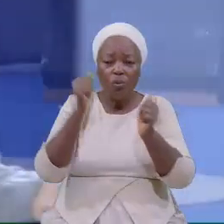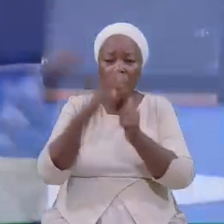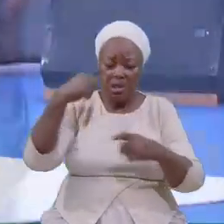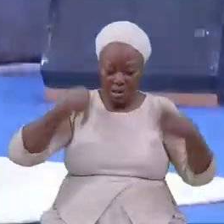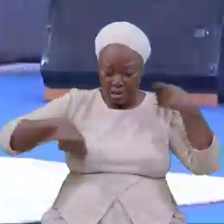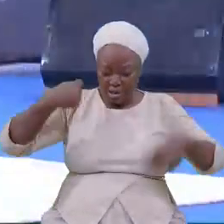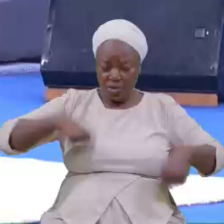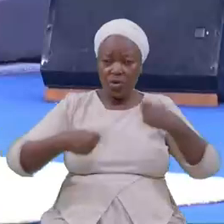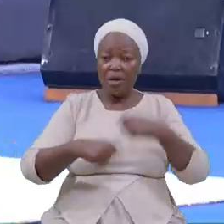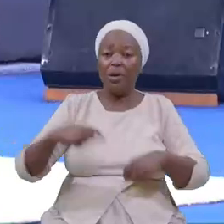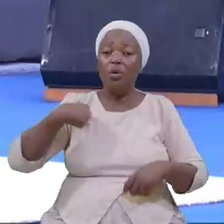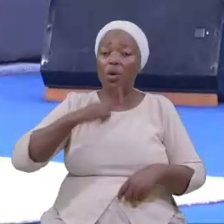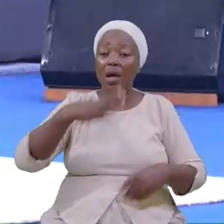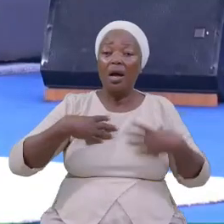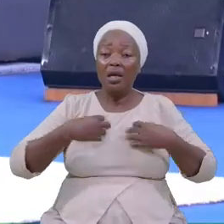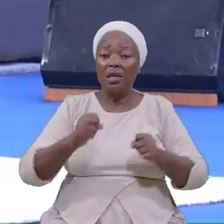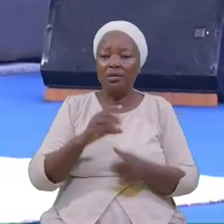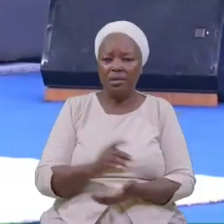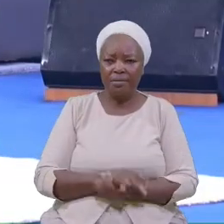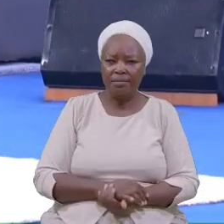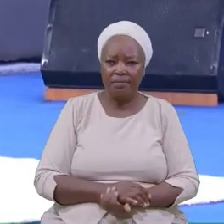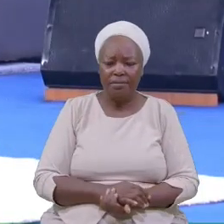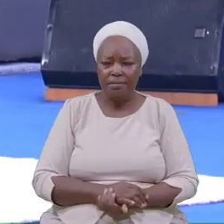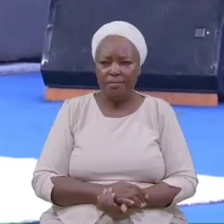stripes we are healed.